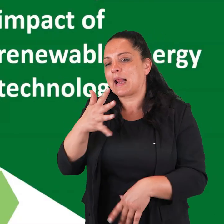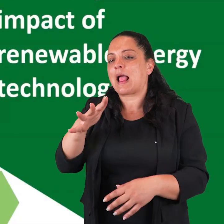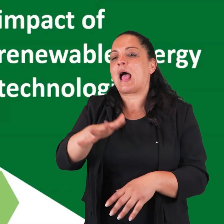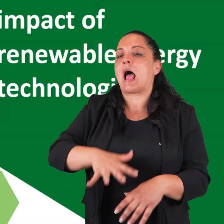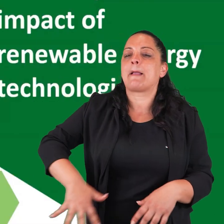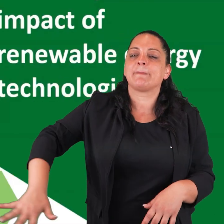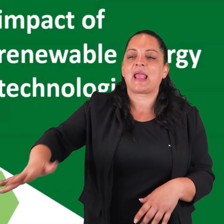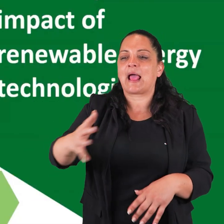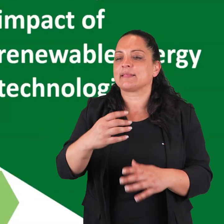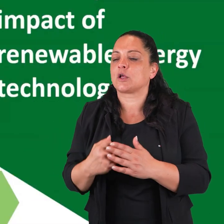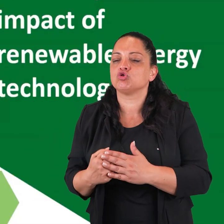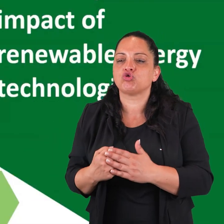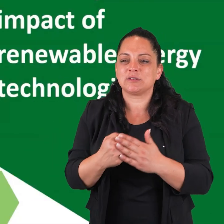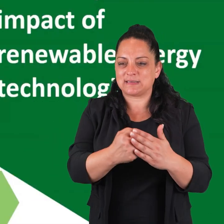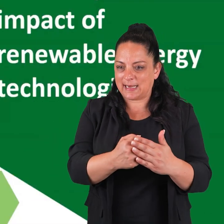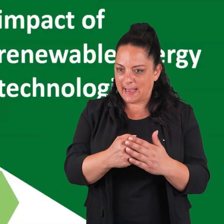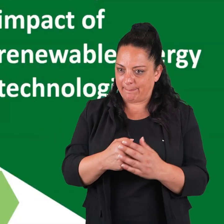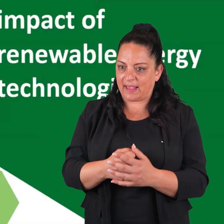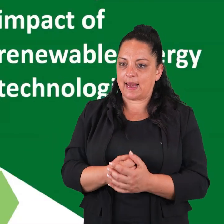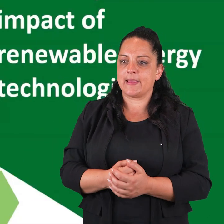environment.